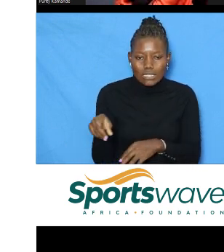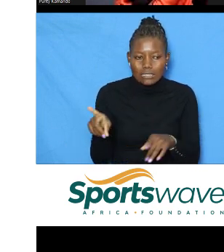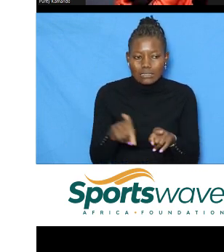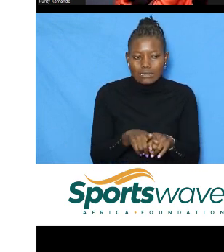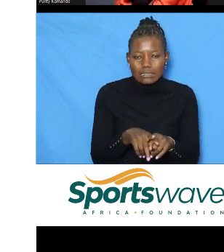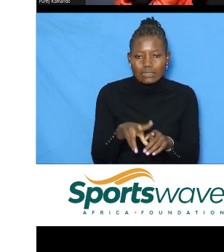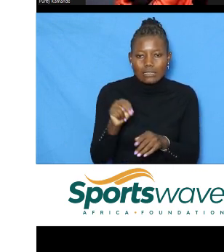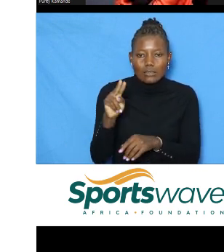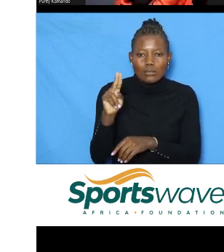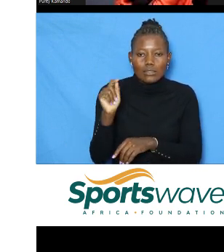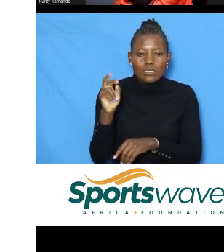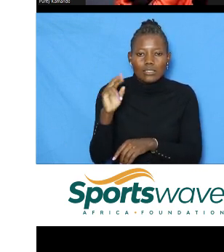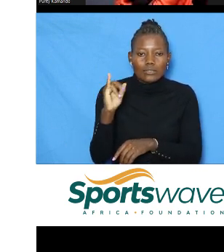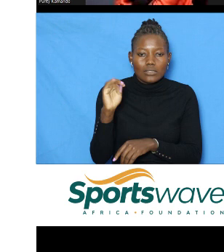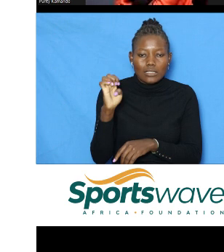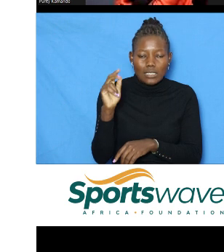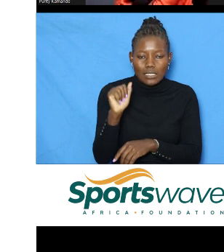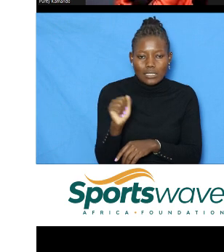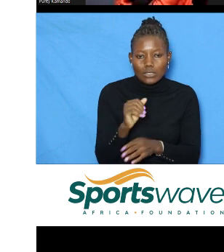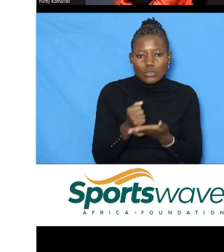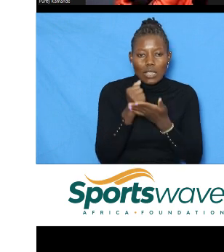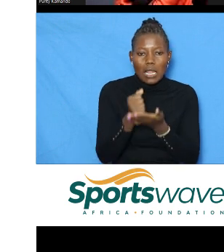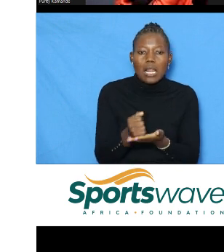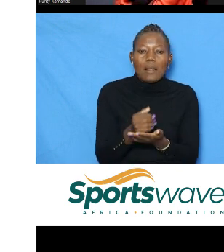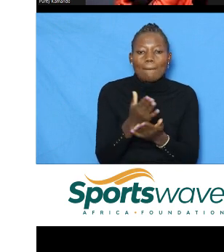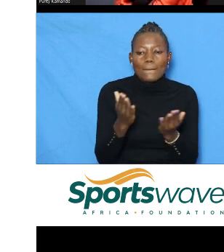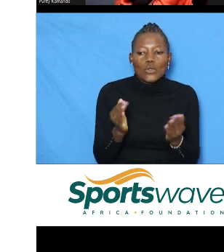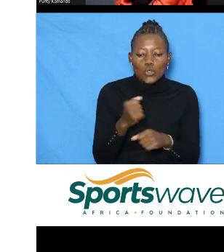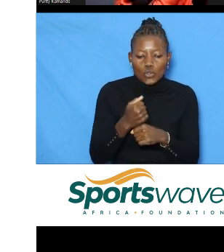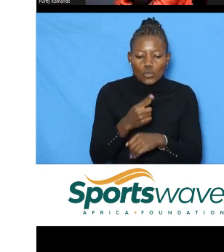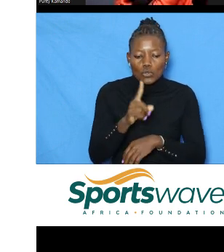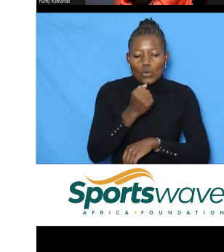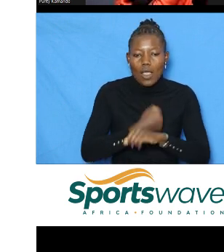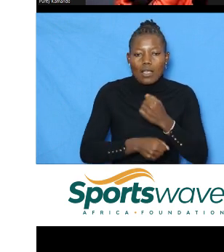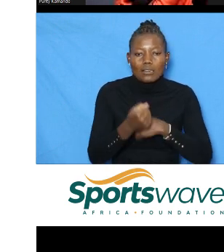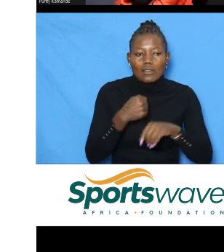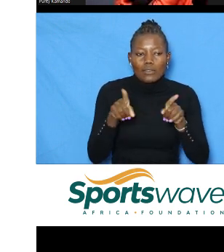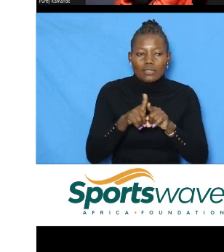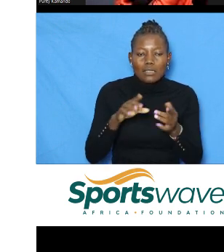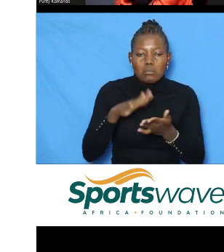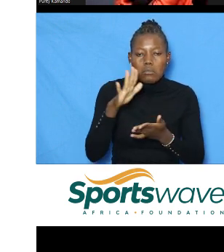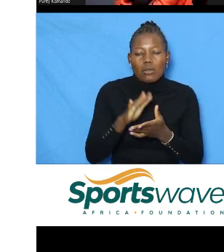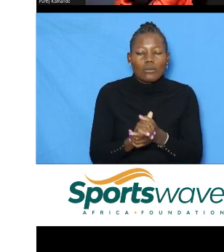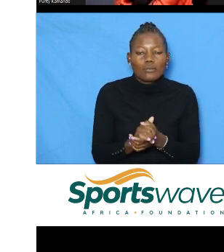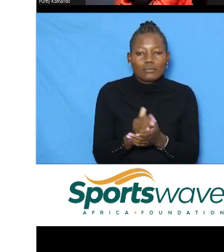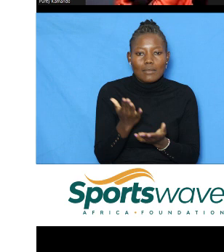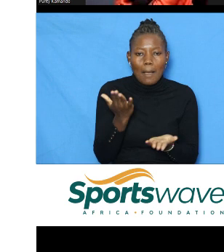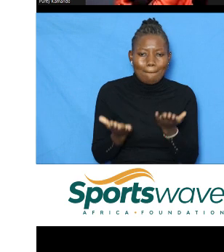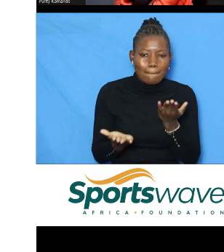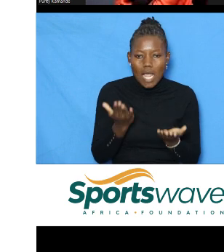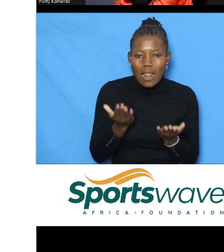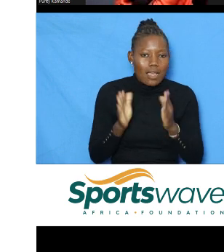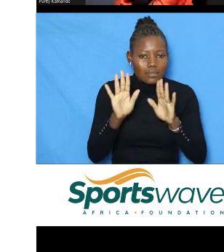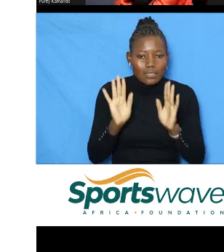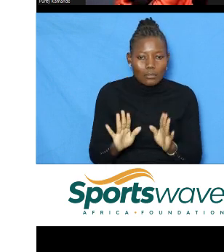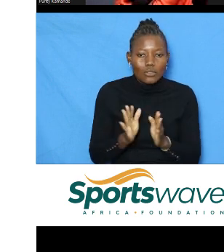nutrients, to take you through your day's activities and any extras that may come along. Balance has to do with,